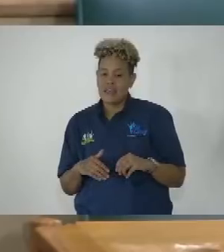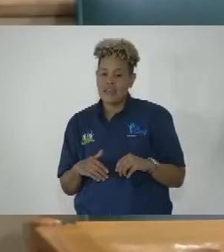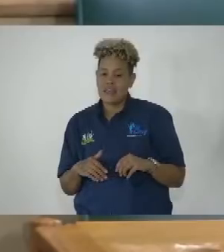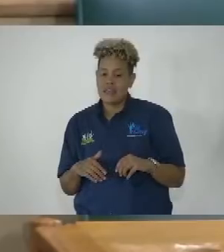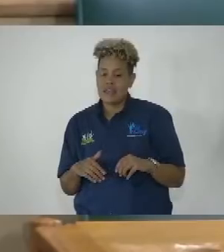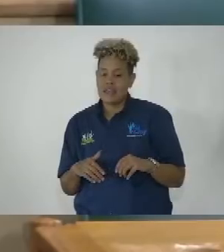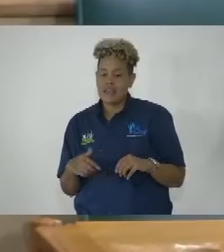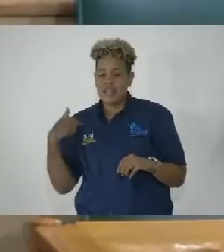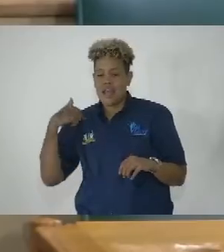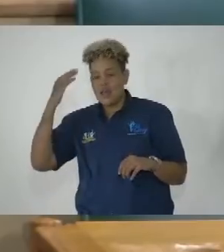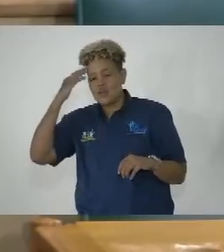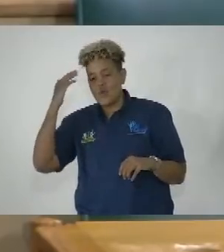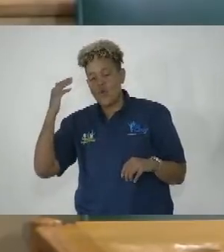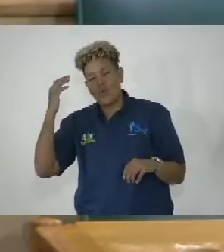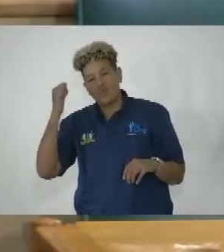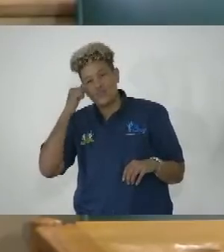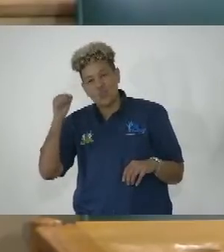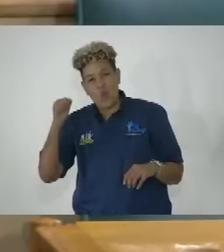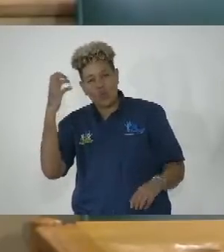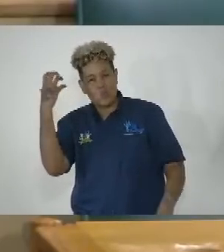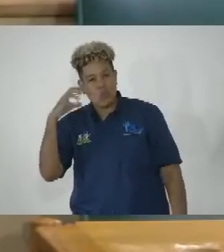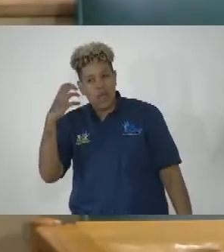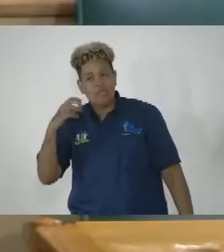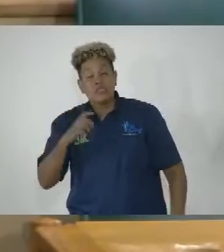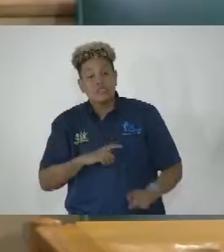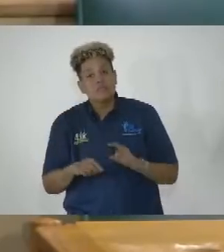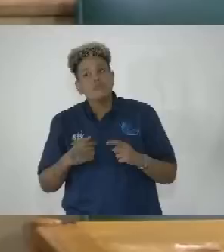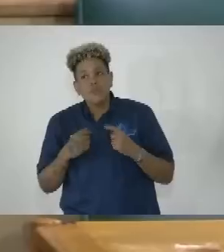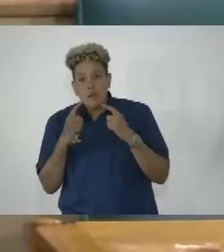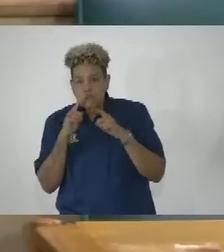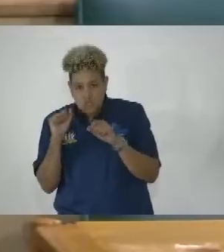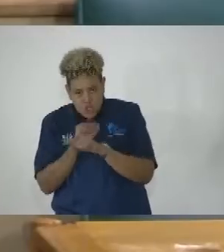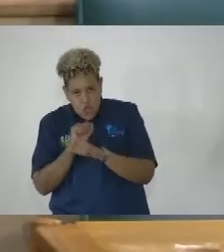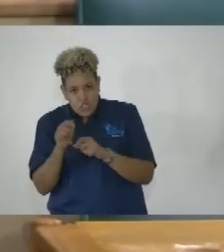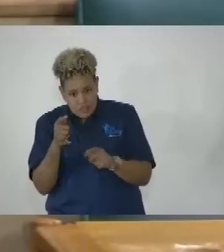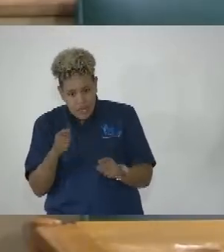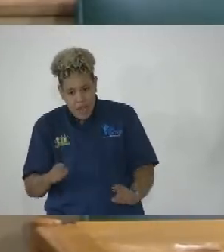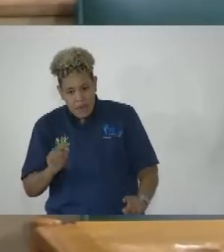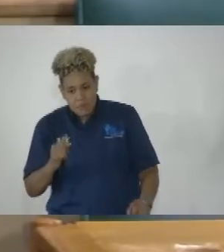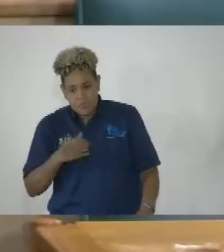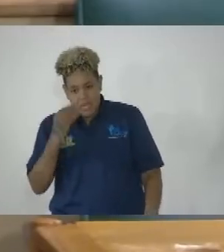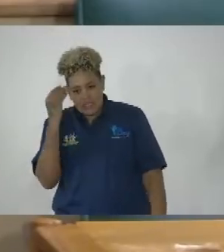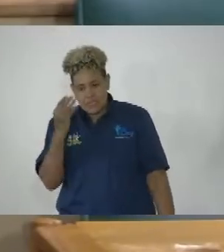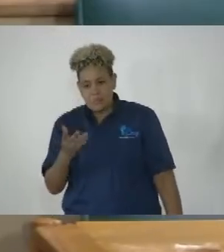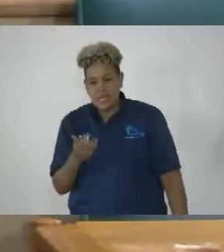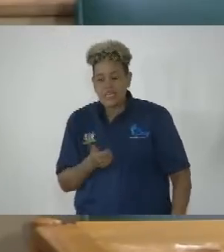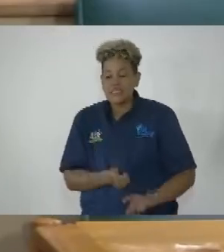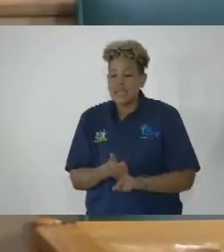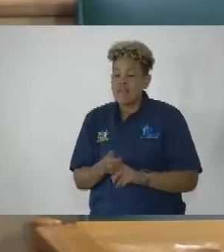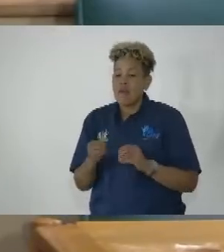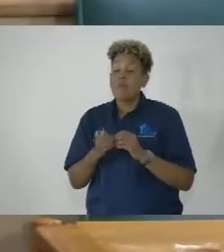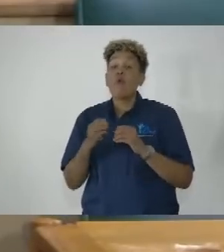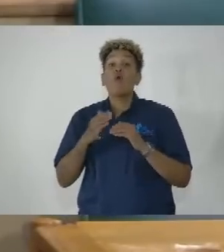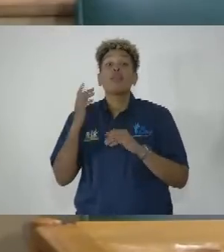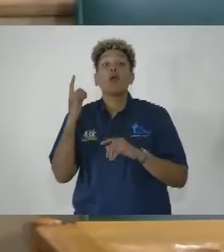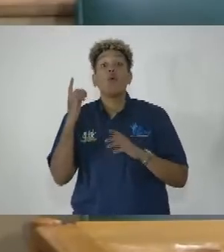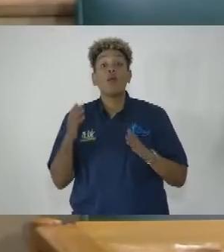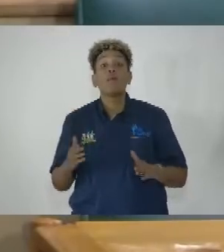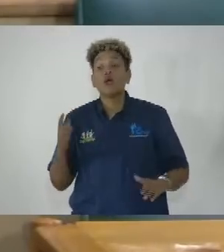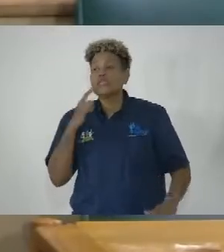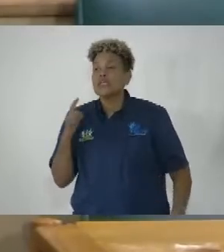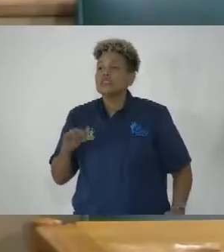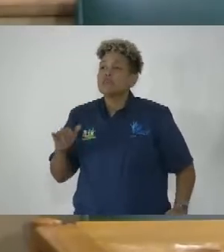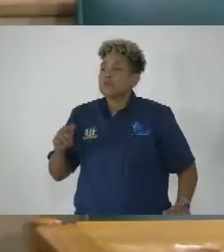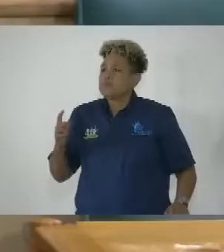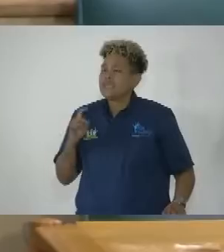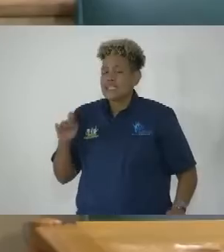I know it sounds absurd, but I am certain of that which I speak, and it is more than one. They